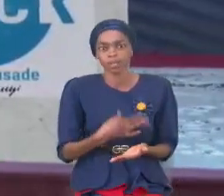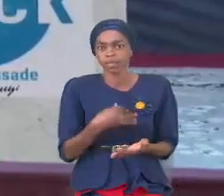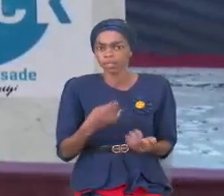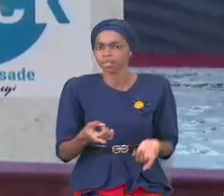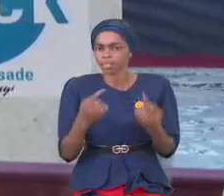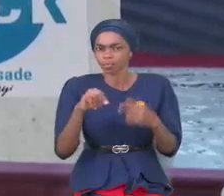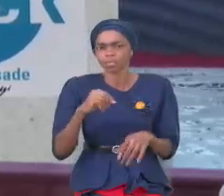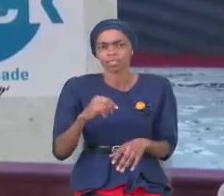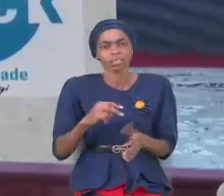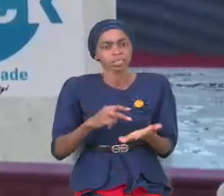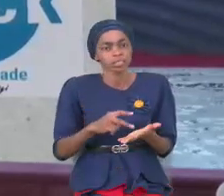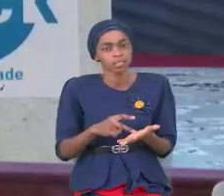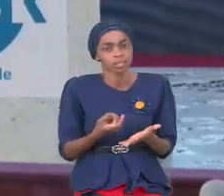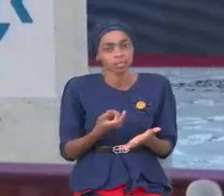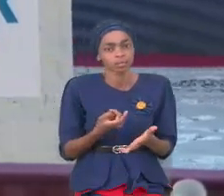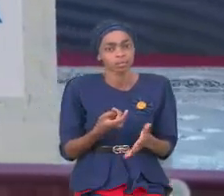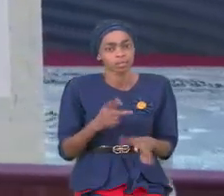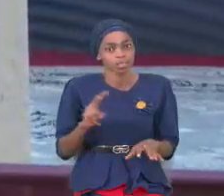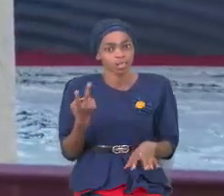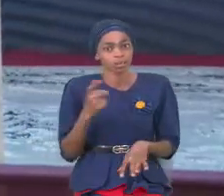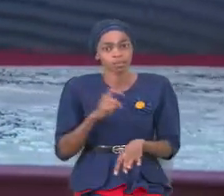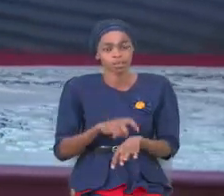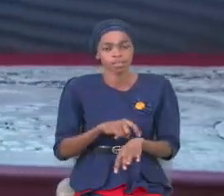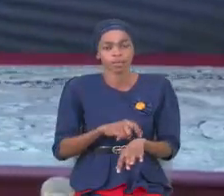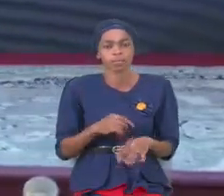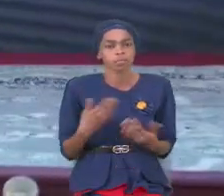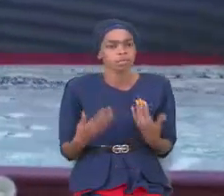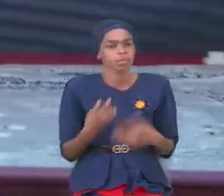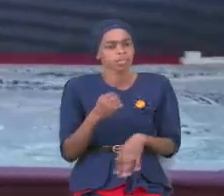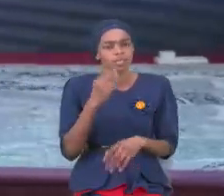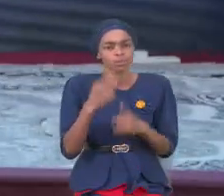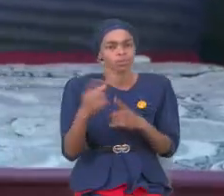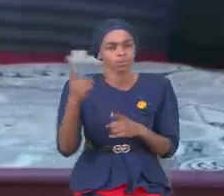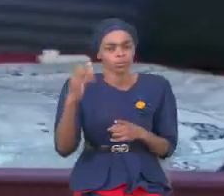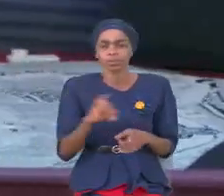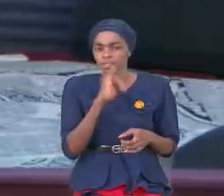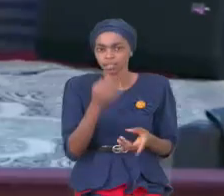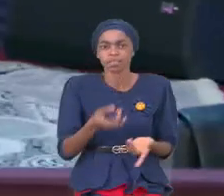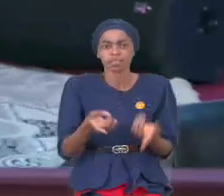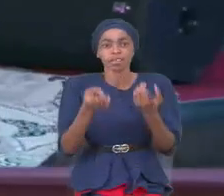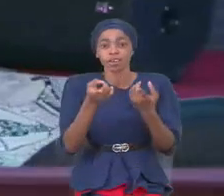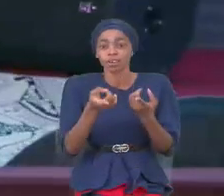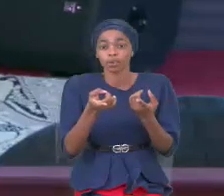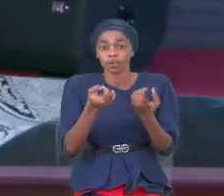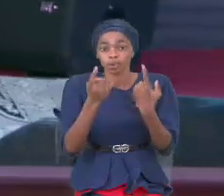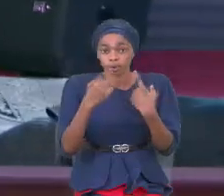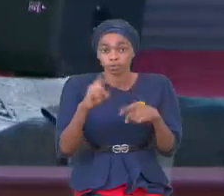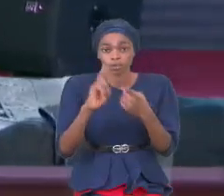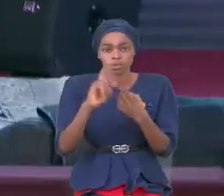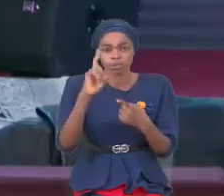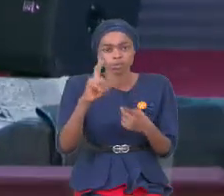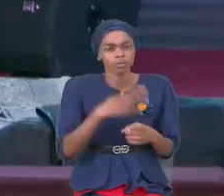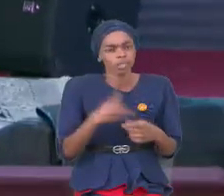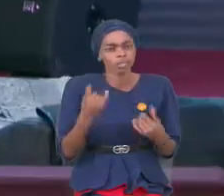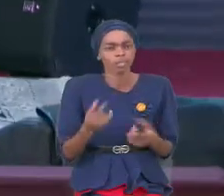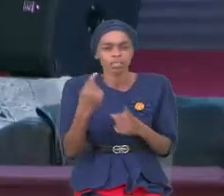Lord coming afresh to you? Is the calling of the Lord coming afresh to you? Is the ministry being presented unto you afresh? As it